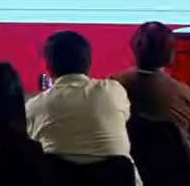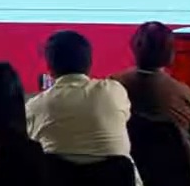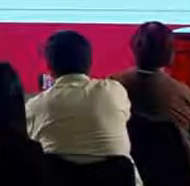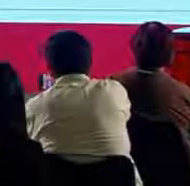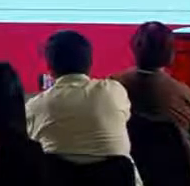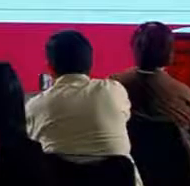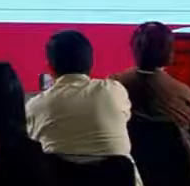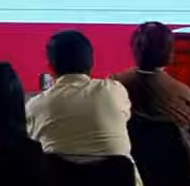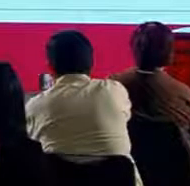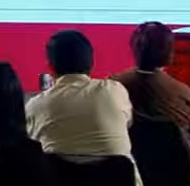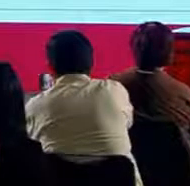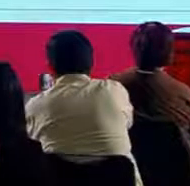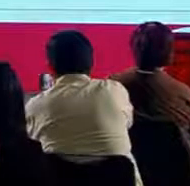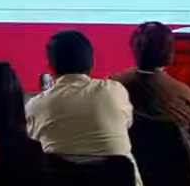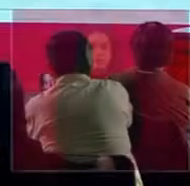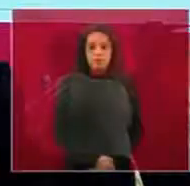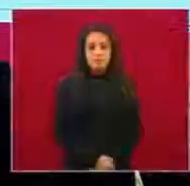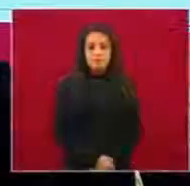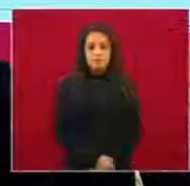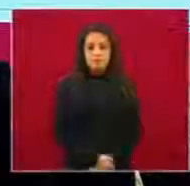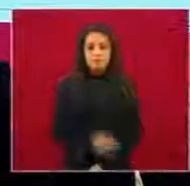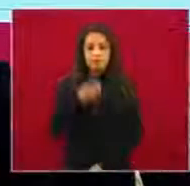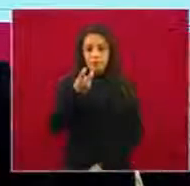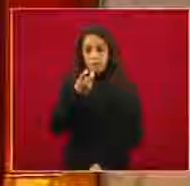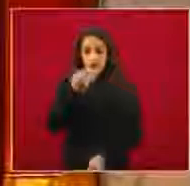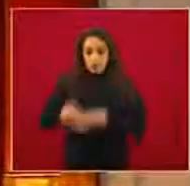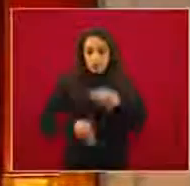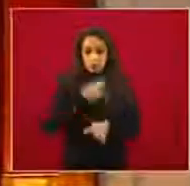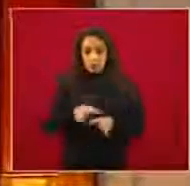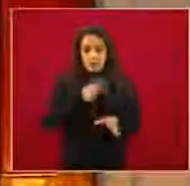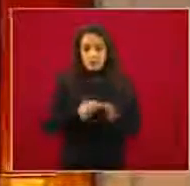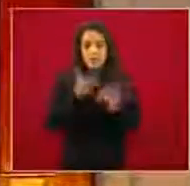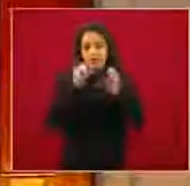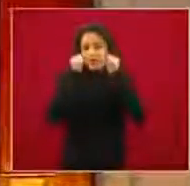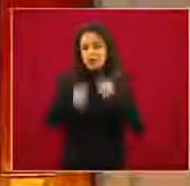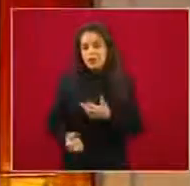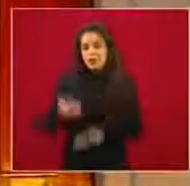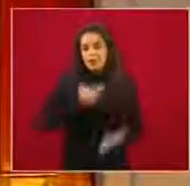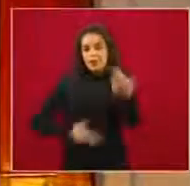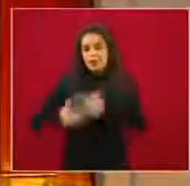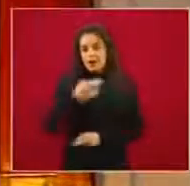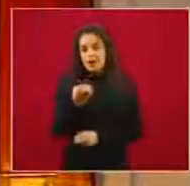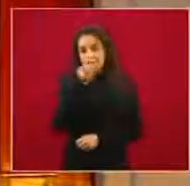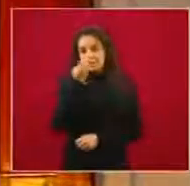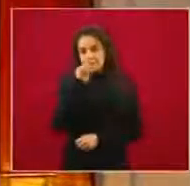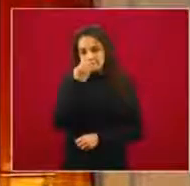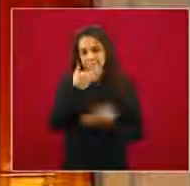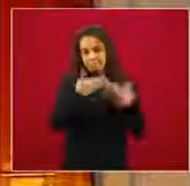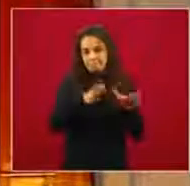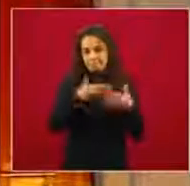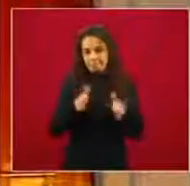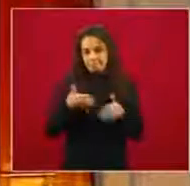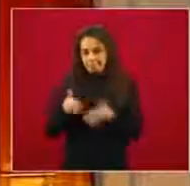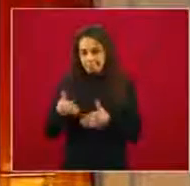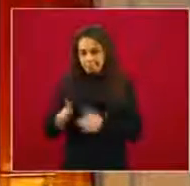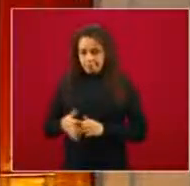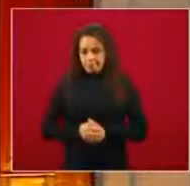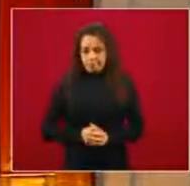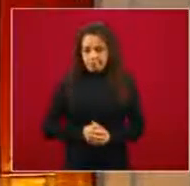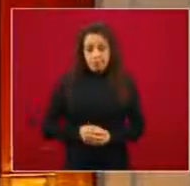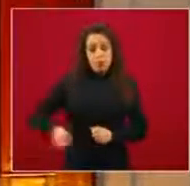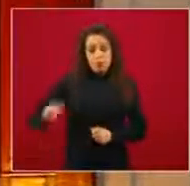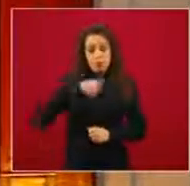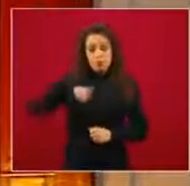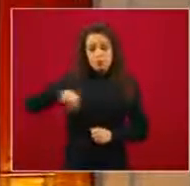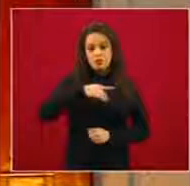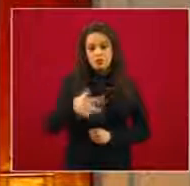and students. With these interventions, going back to school is going to be very safe, and this